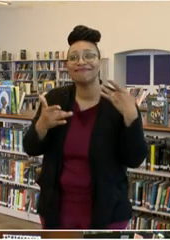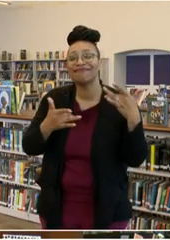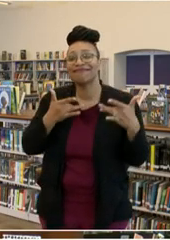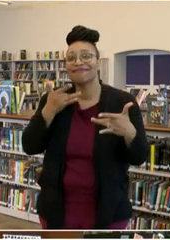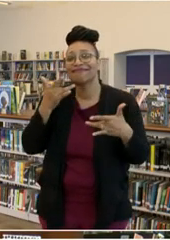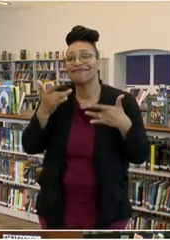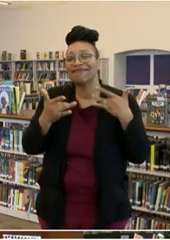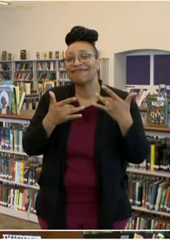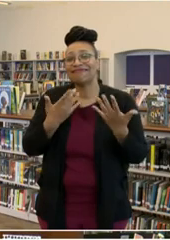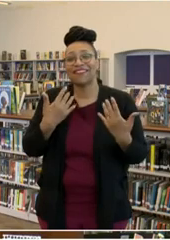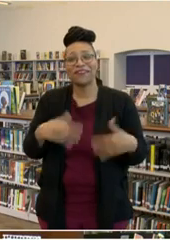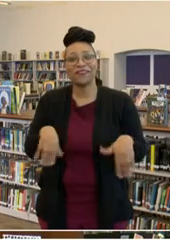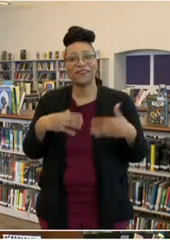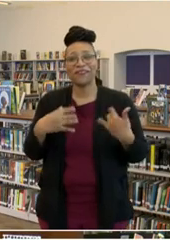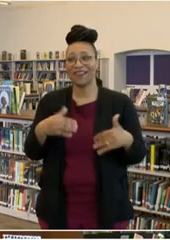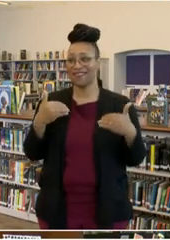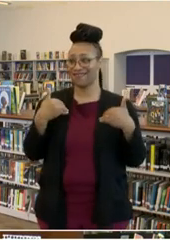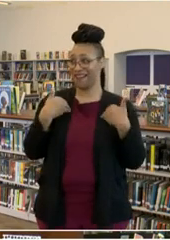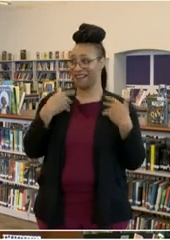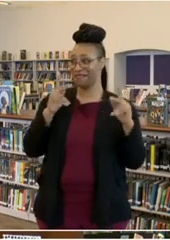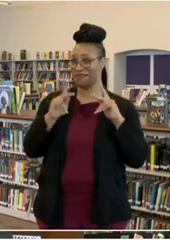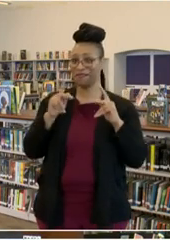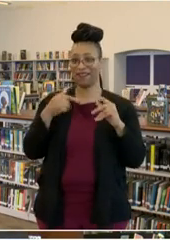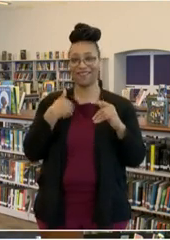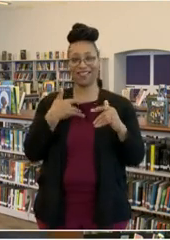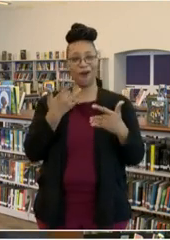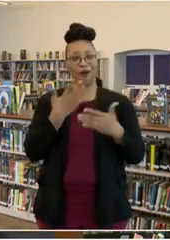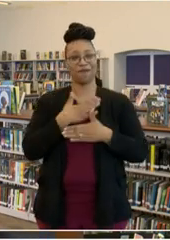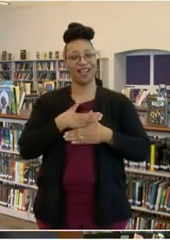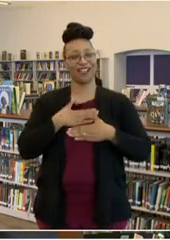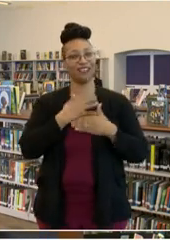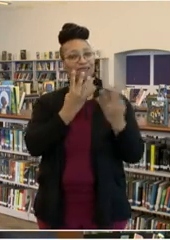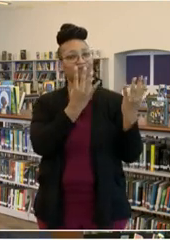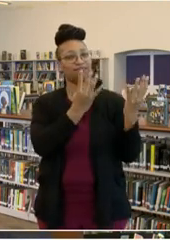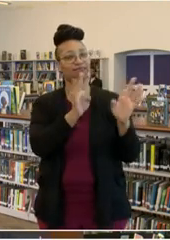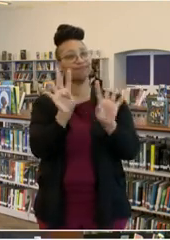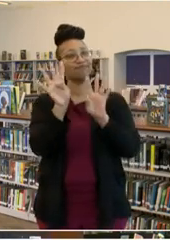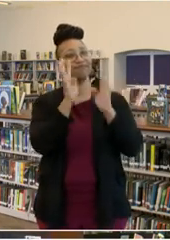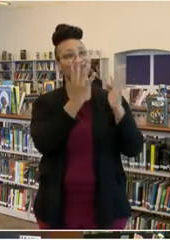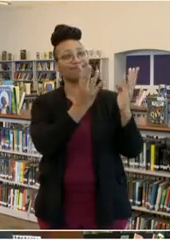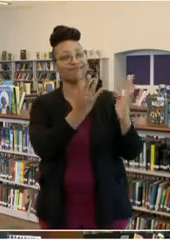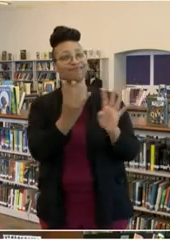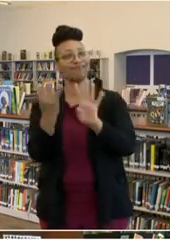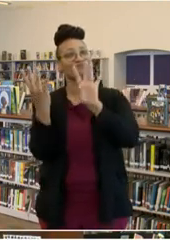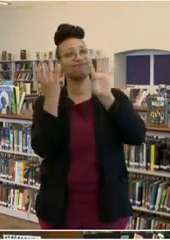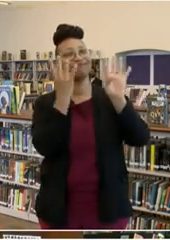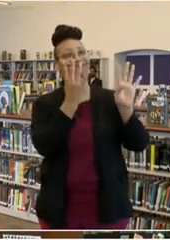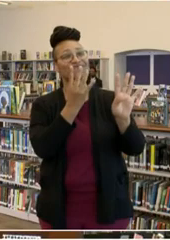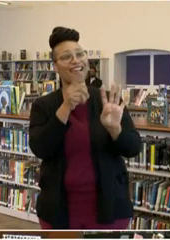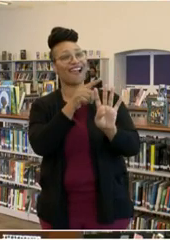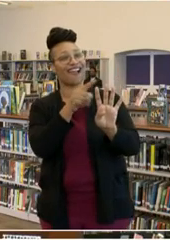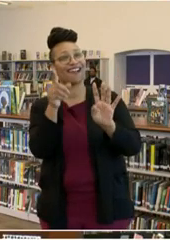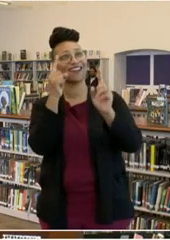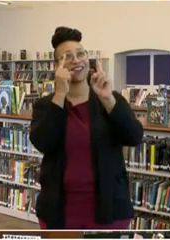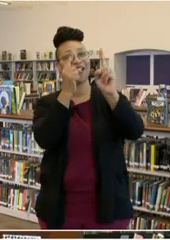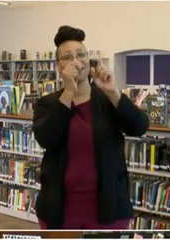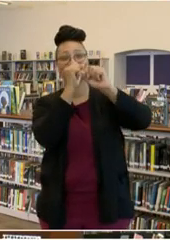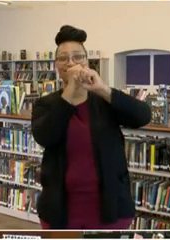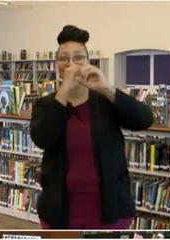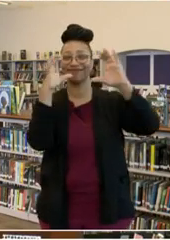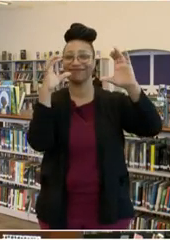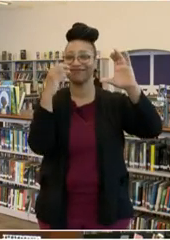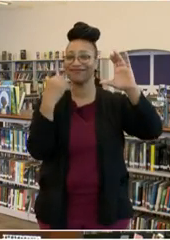serving our country. So again, thank you. Mayor Bowser, we're winning today. We are winning today. So this is